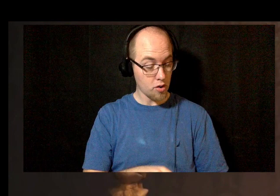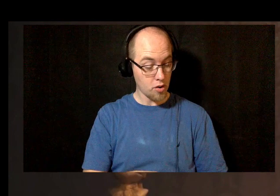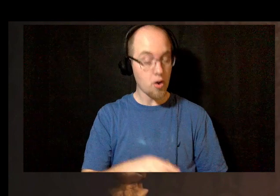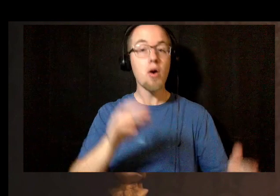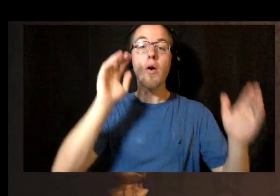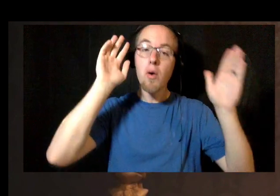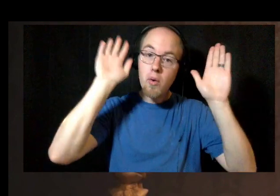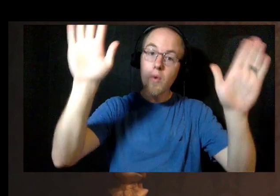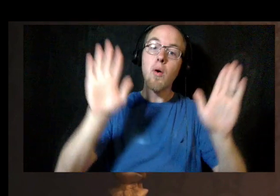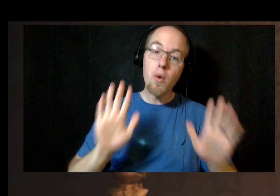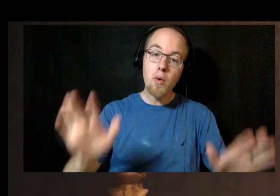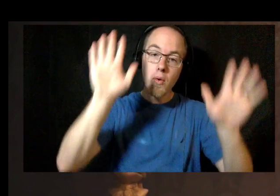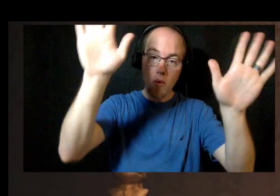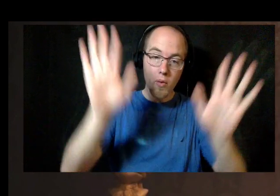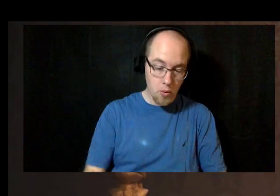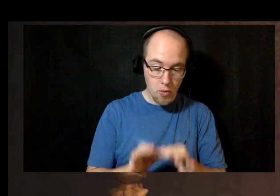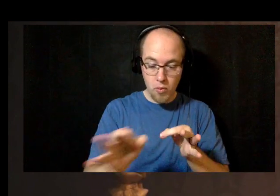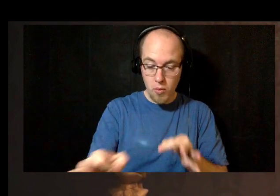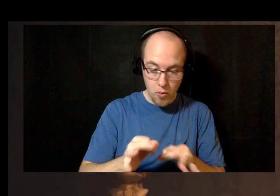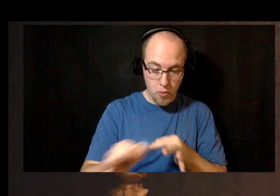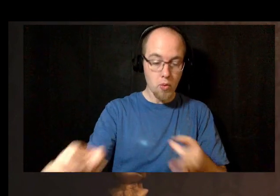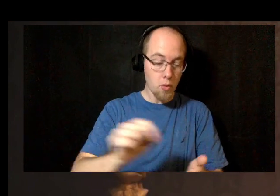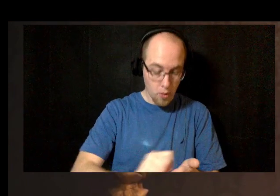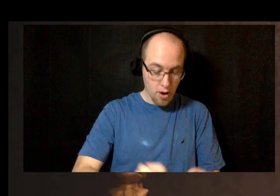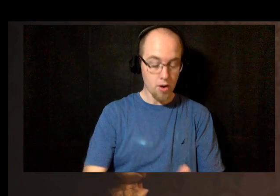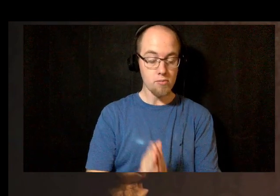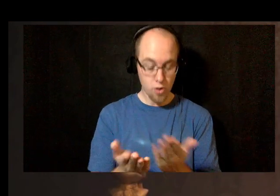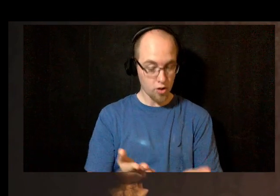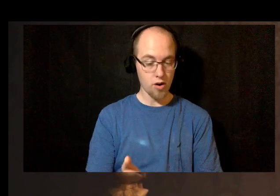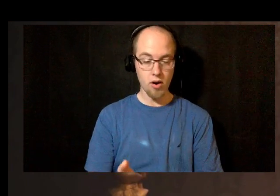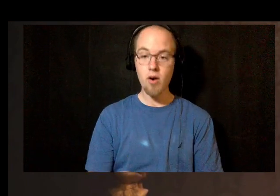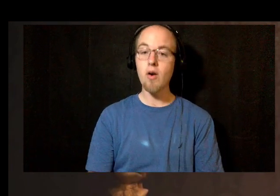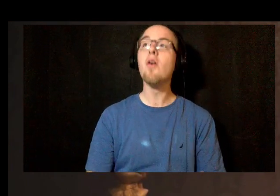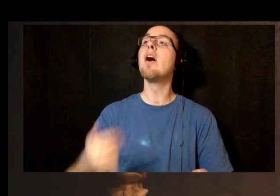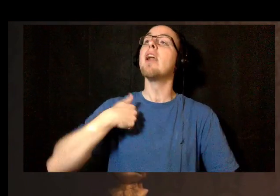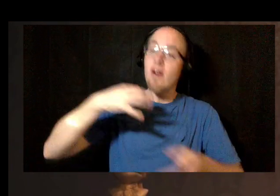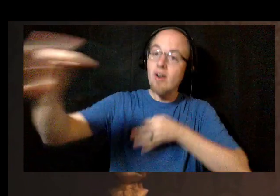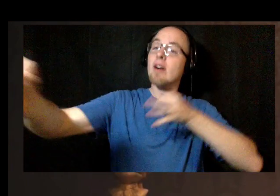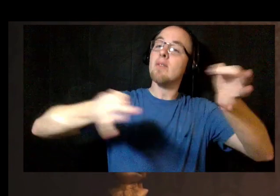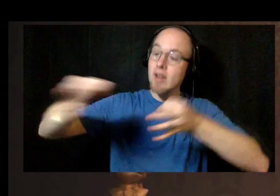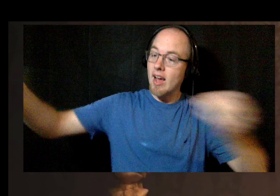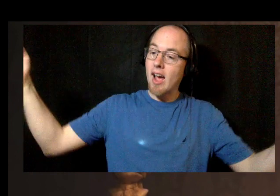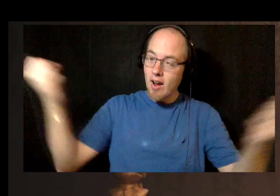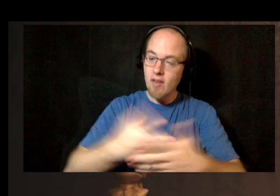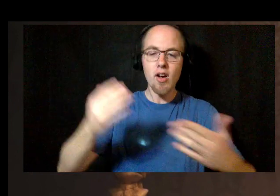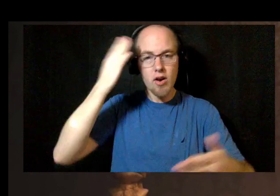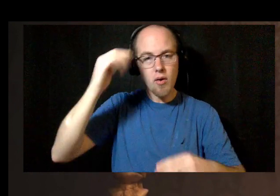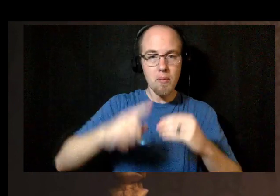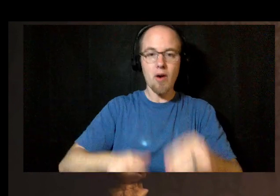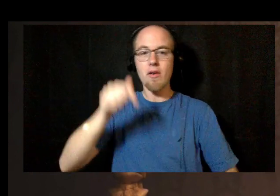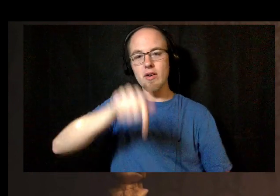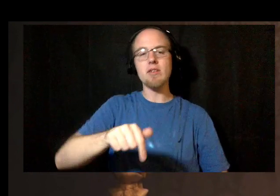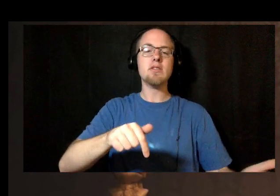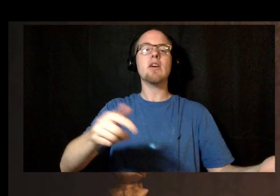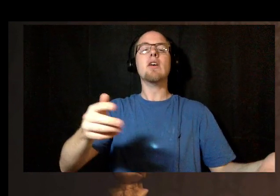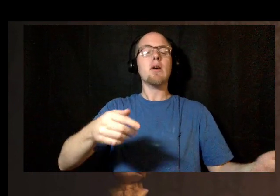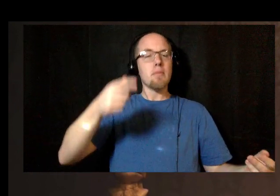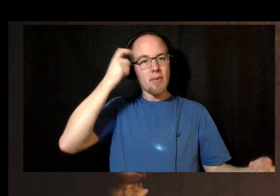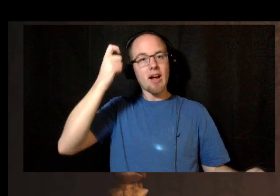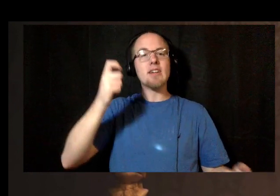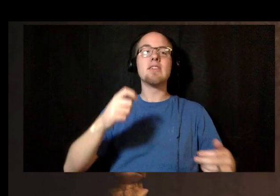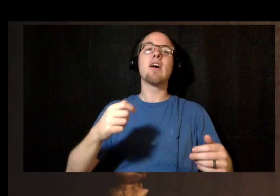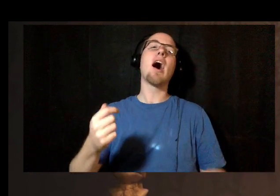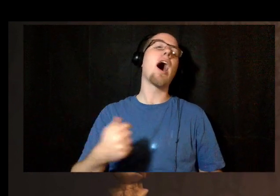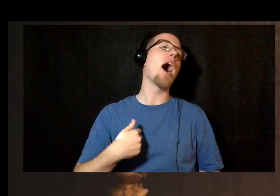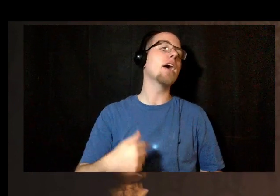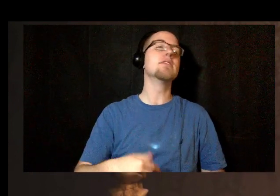of putting off writing my book. And now I can tell you everything I know about him as an excellent means of putting off reading